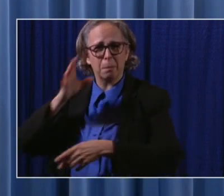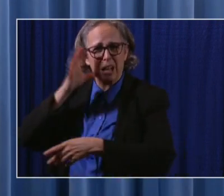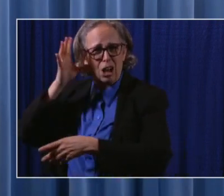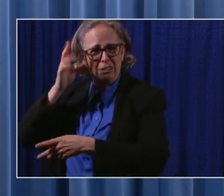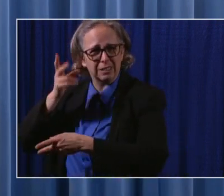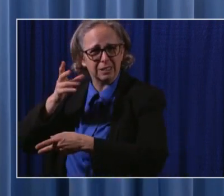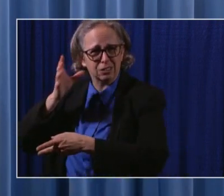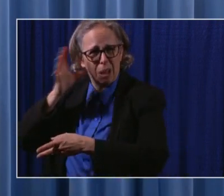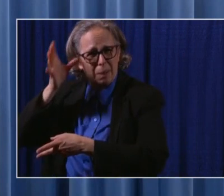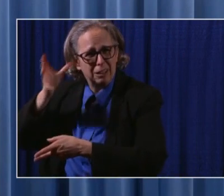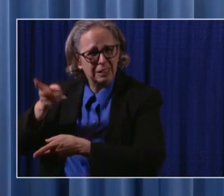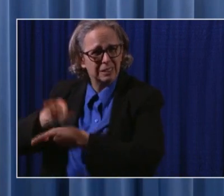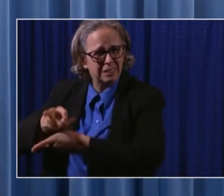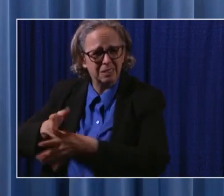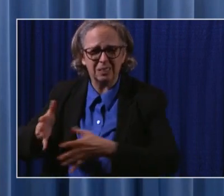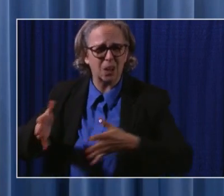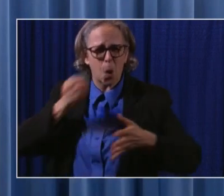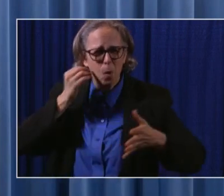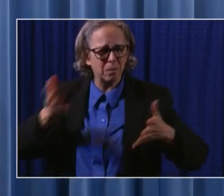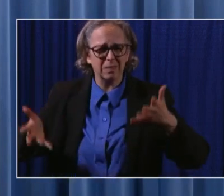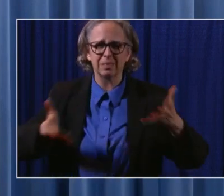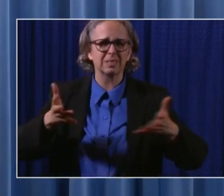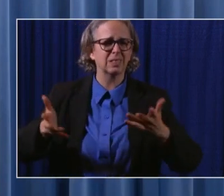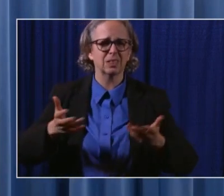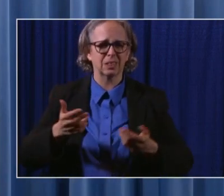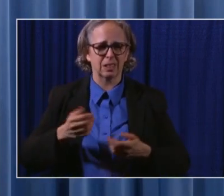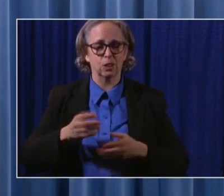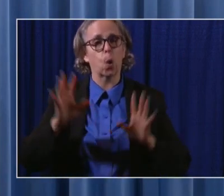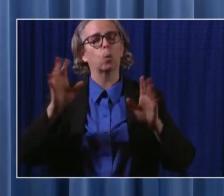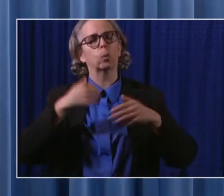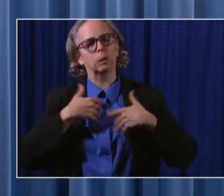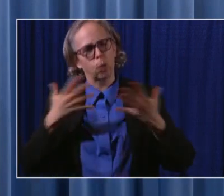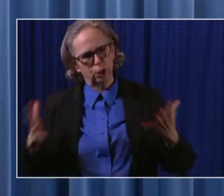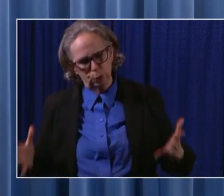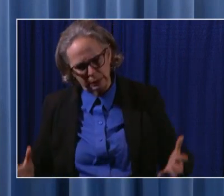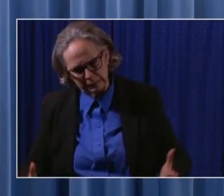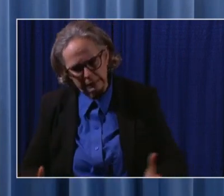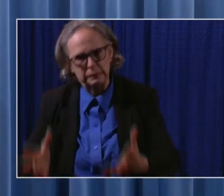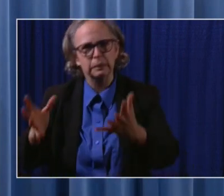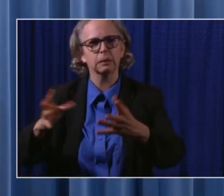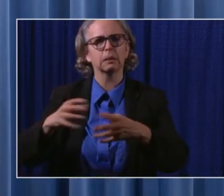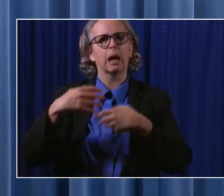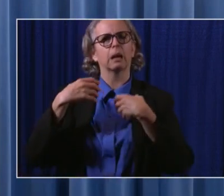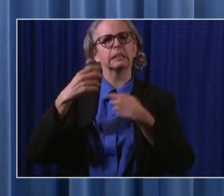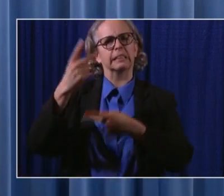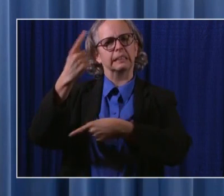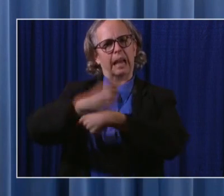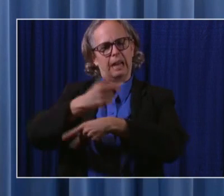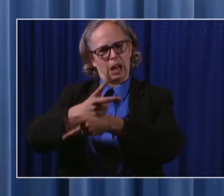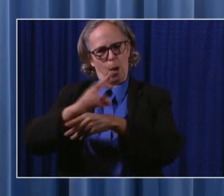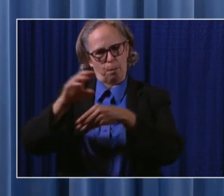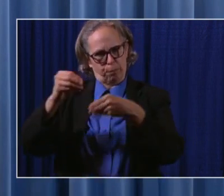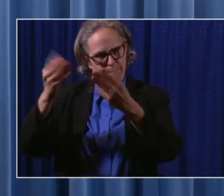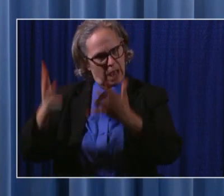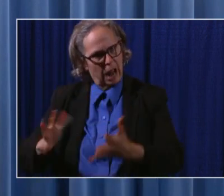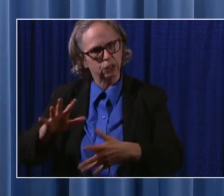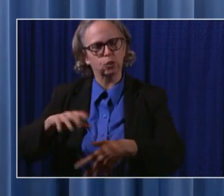were better able to take care of these kids. So then we looked at it and said, okay, how can we